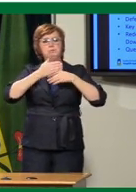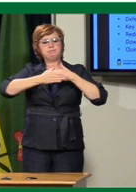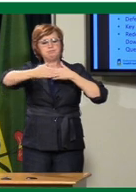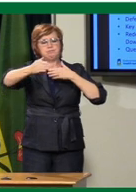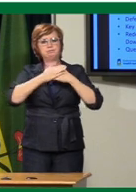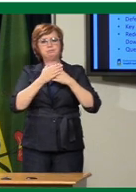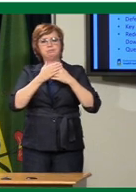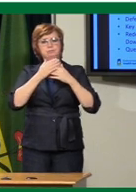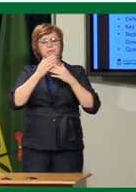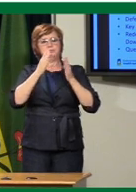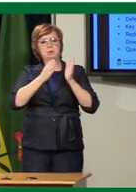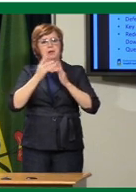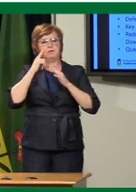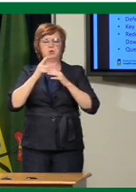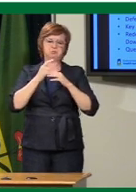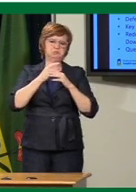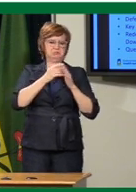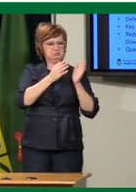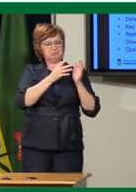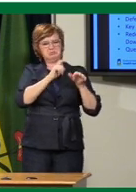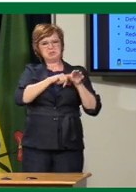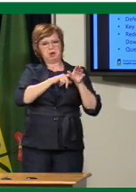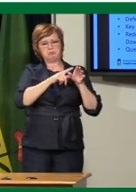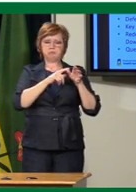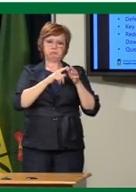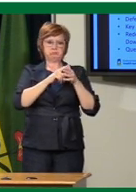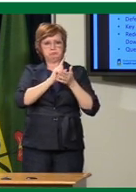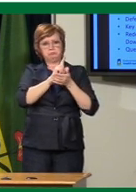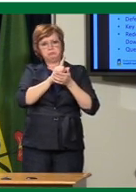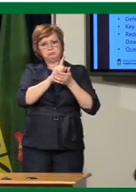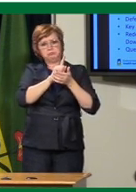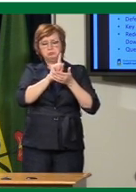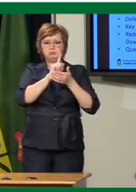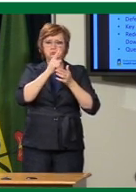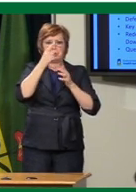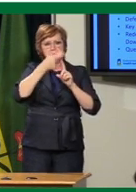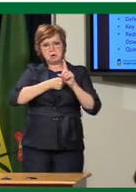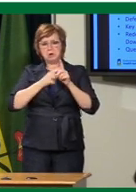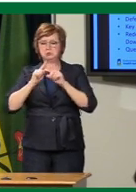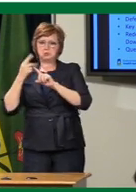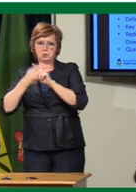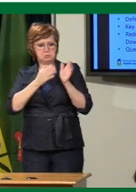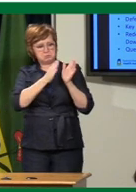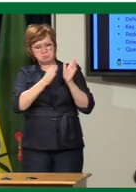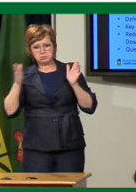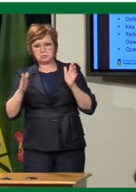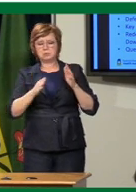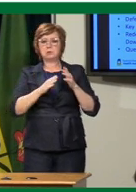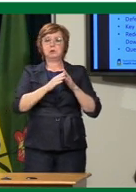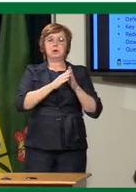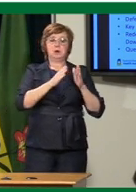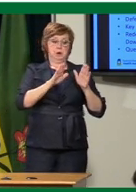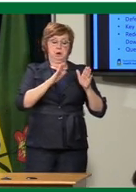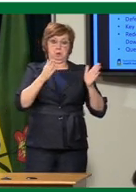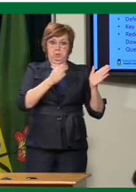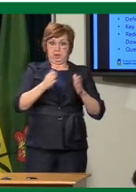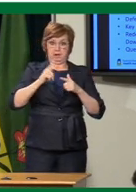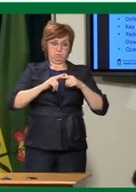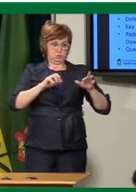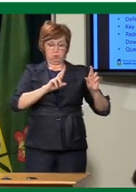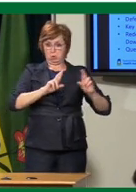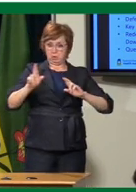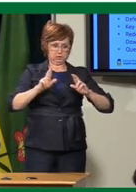system. I'm going to cover off key aspects of our strategy, which includes an offensive strategy and a defensive strategy, and then some of the